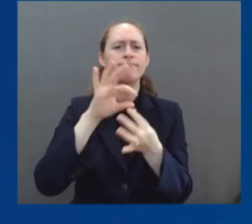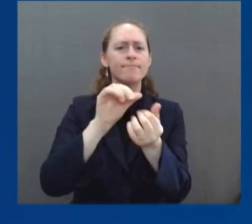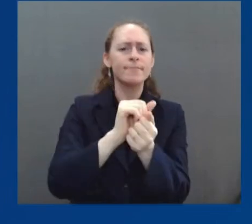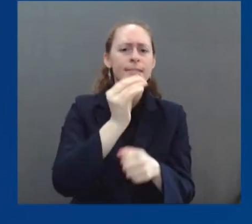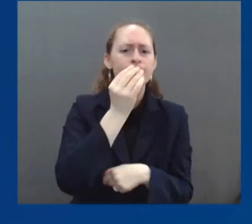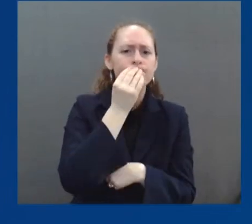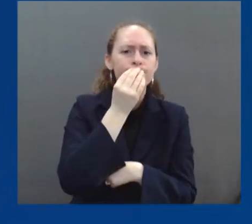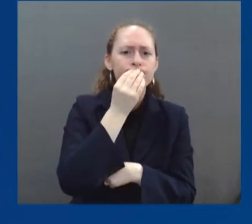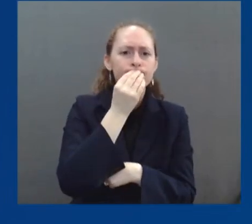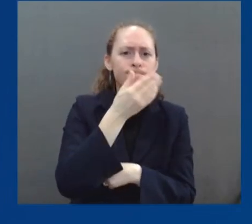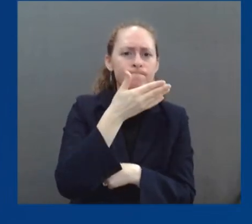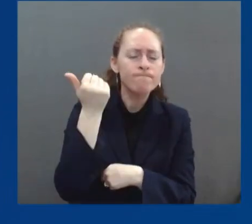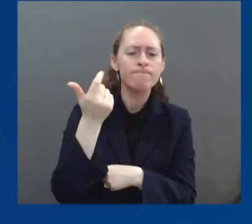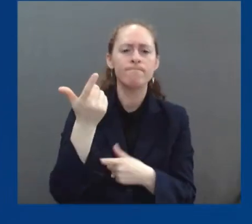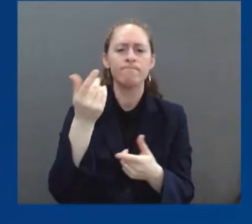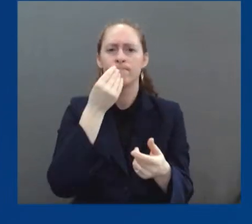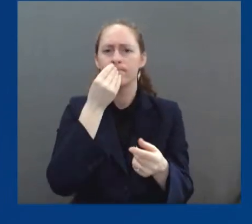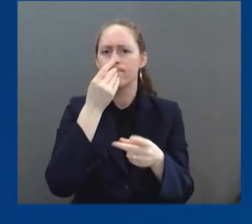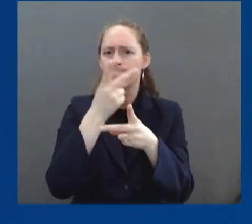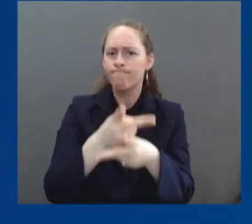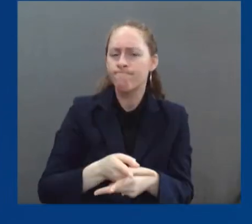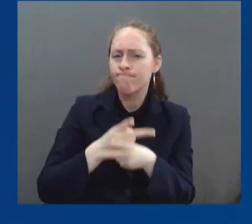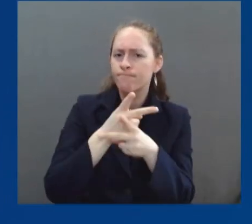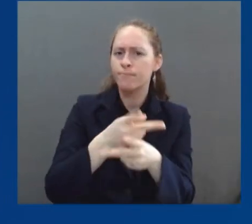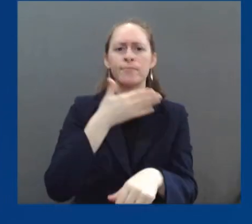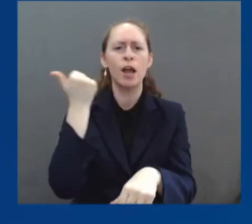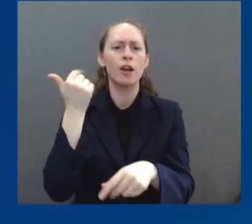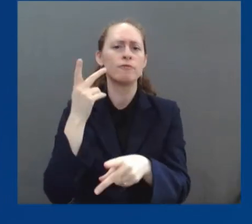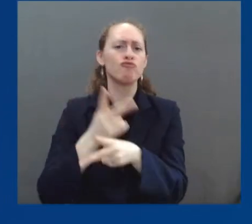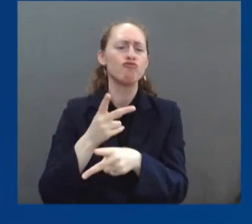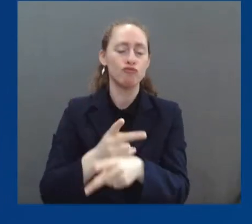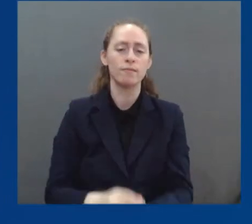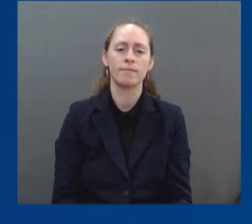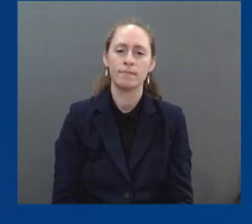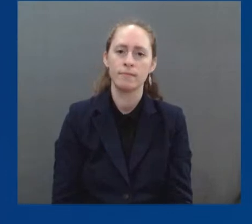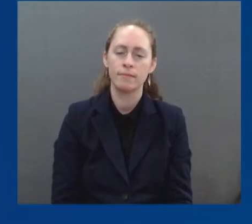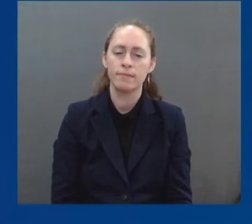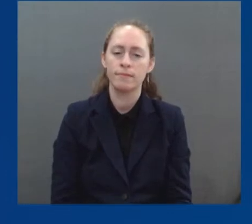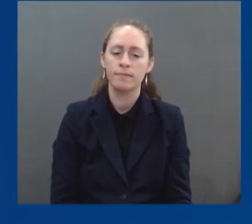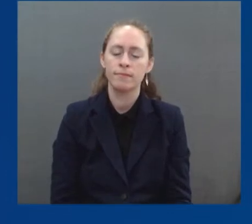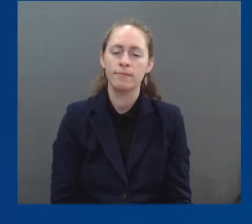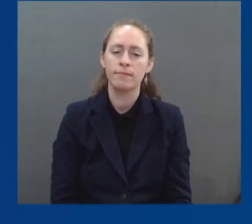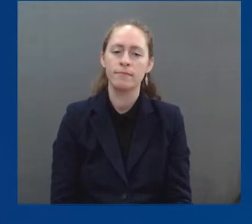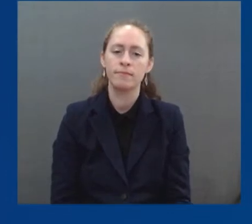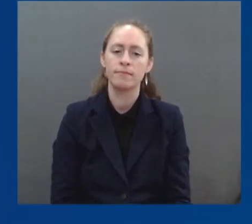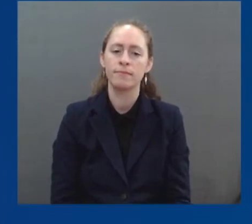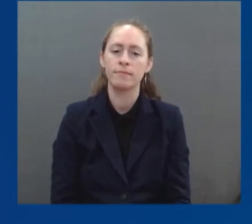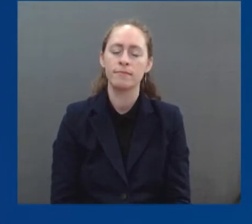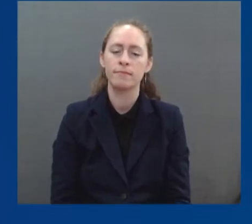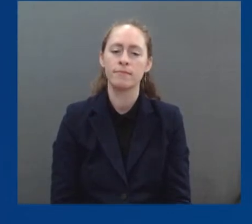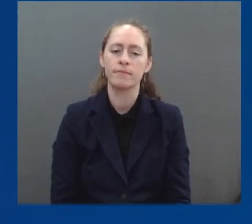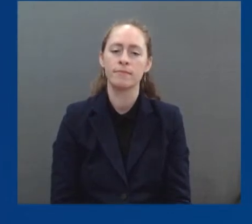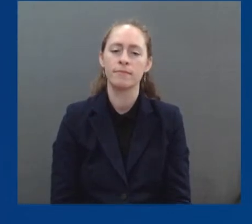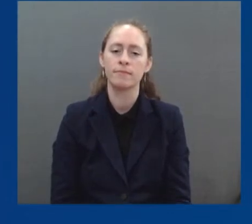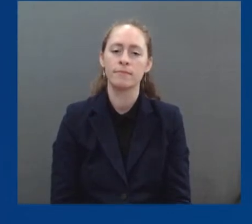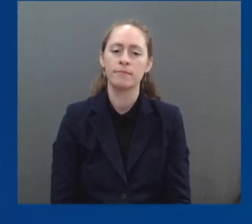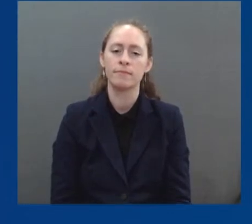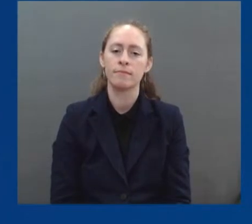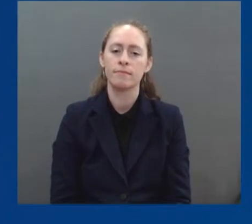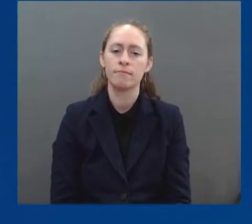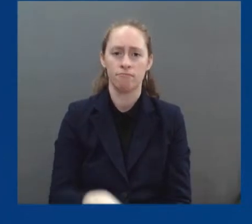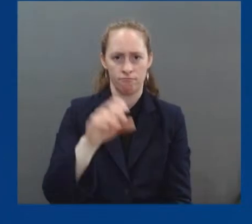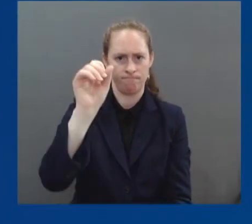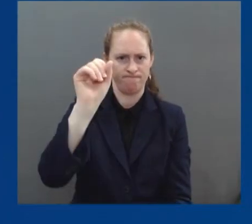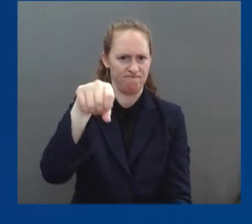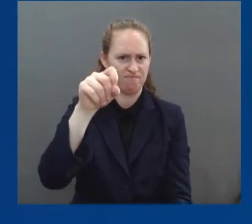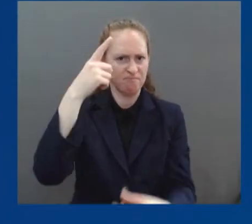that could be incorporated into post-COVID conditions, diabetes certainly should be one of those conditions considered. Secretary